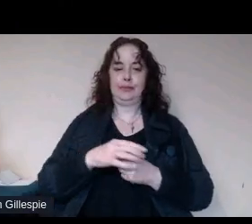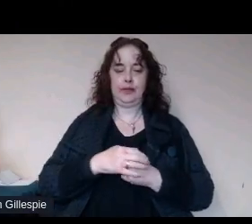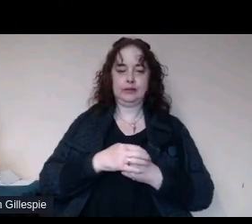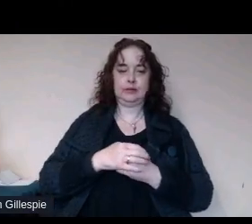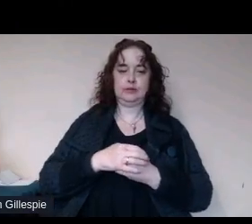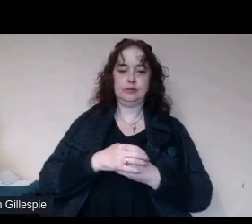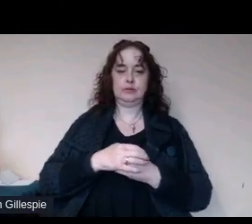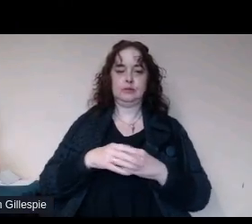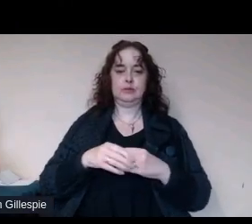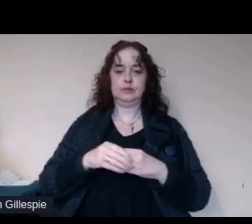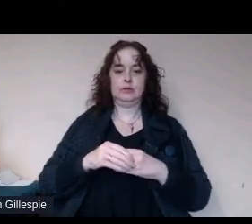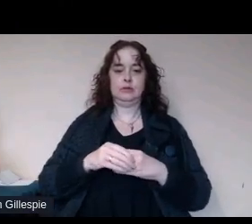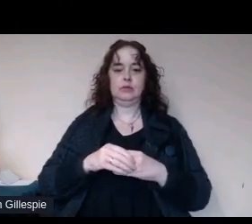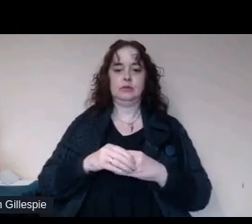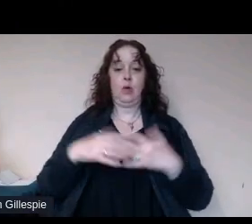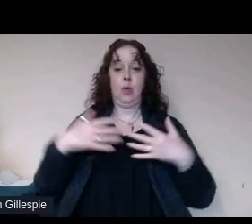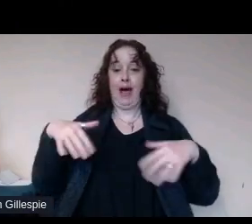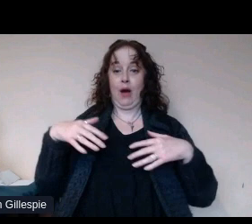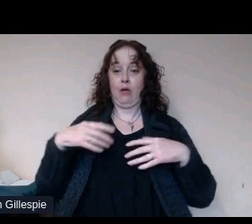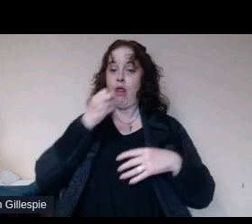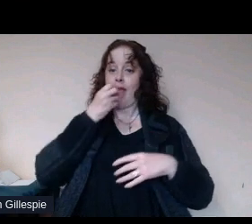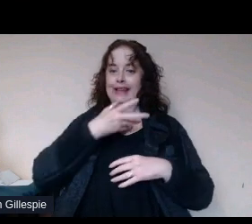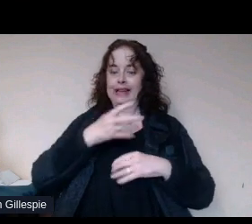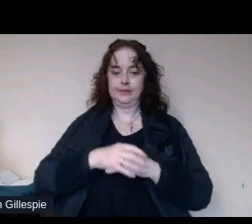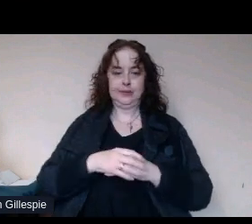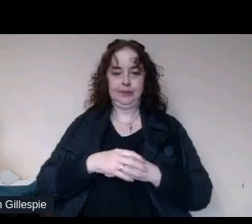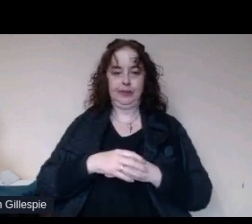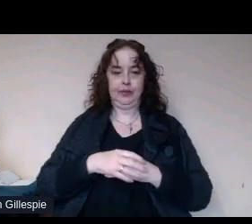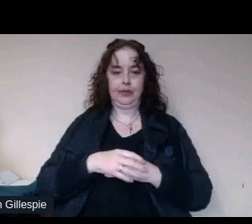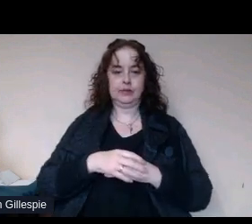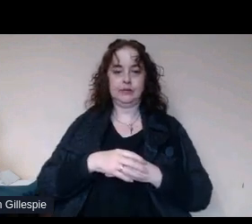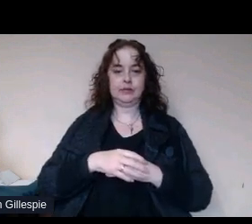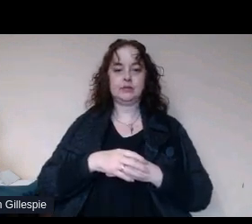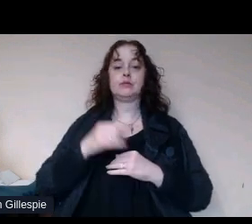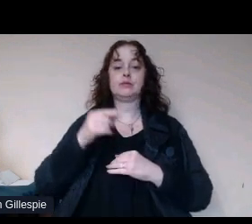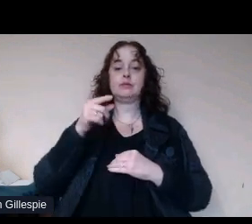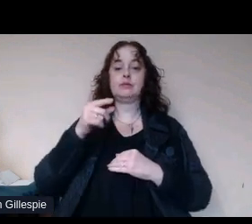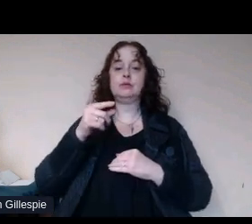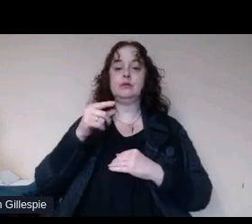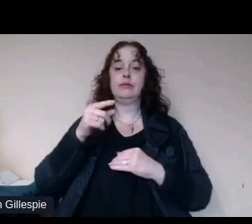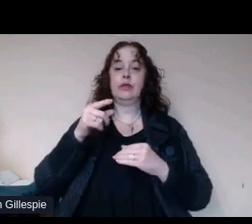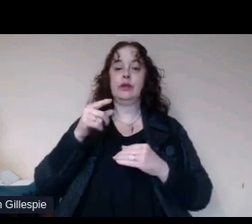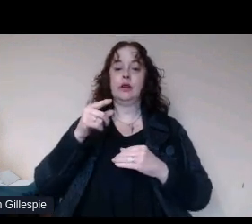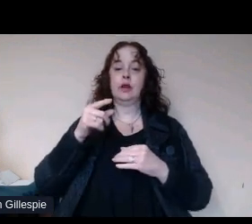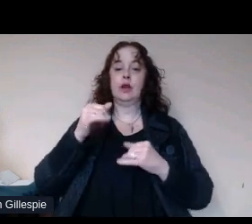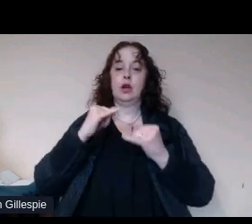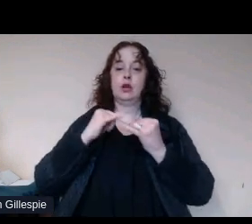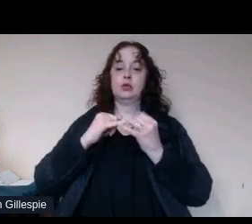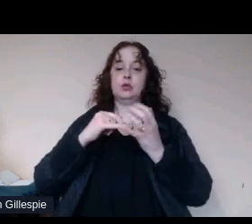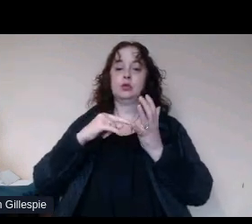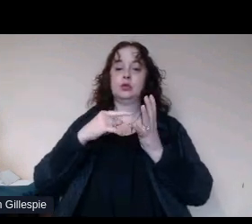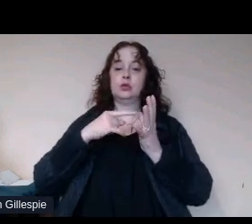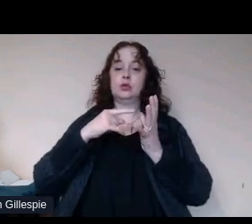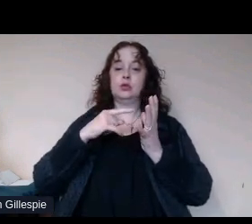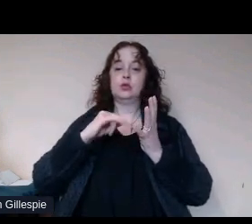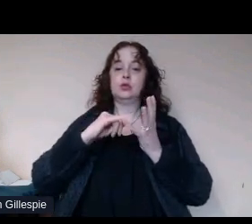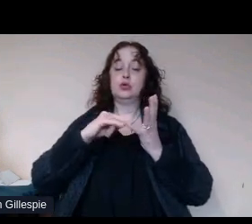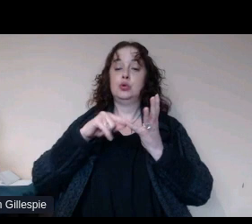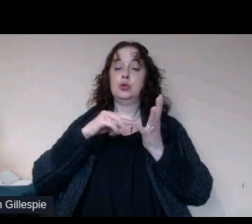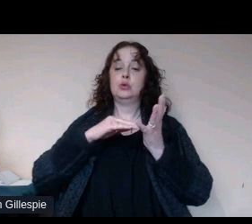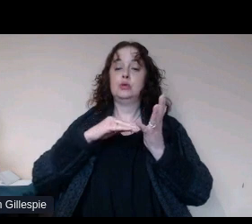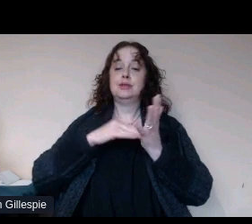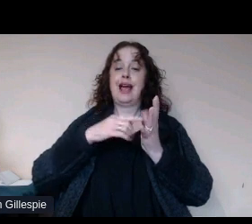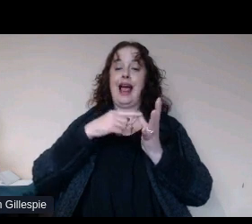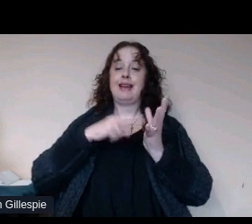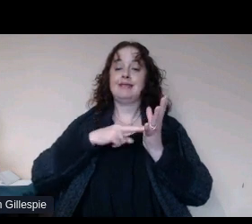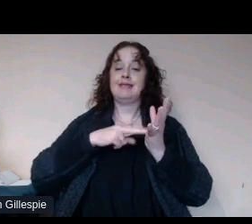we see the presentation. Wow. Wonderful. Yeah. Well, as Susanna mentioned, this is a very short